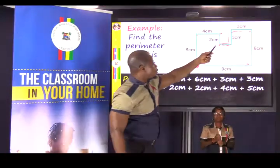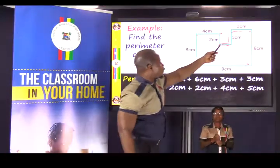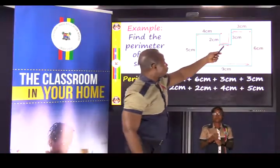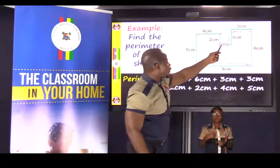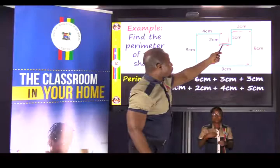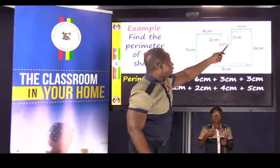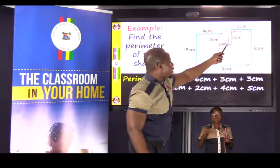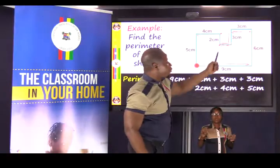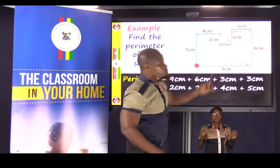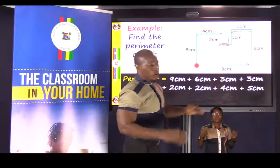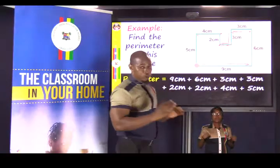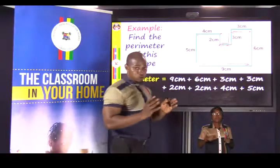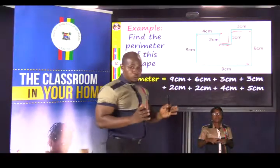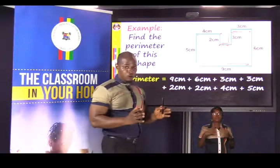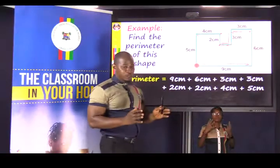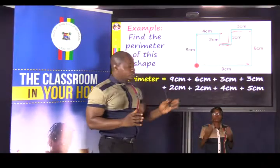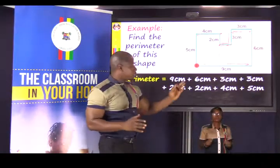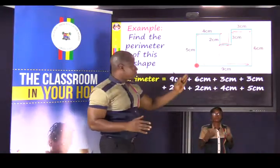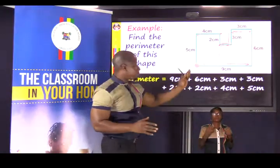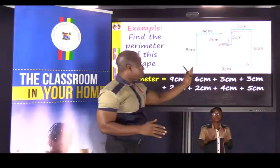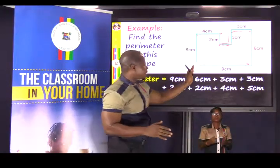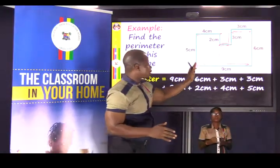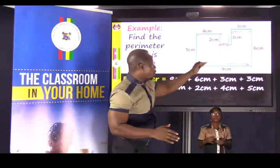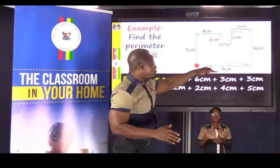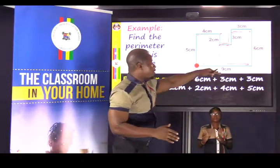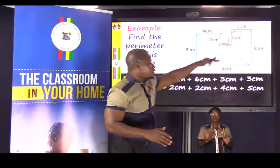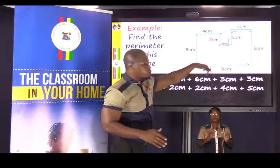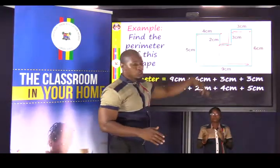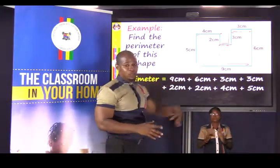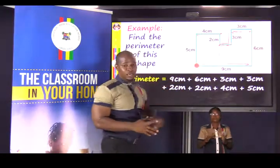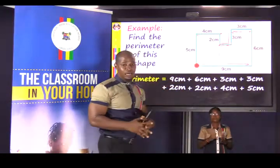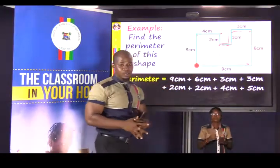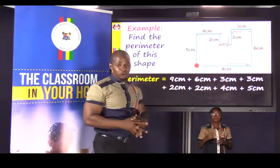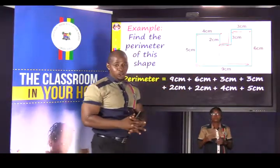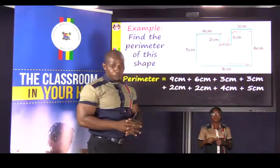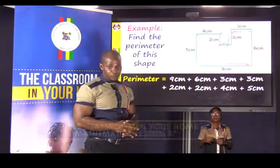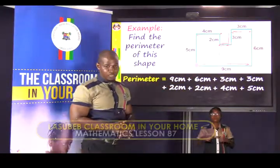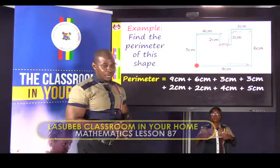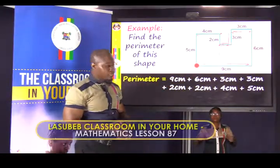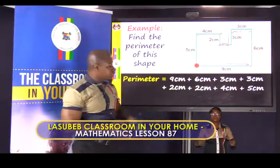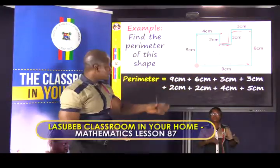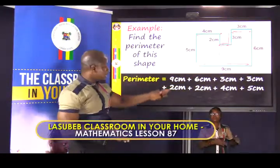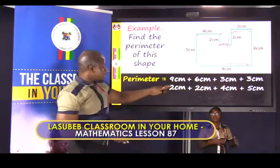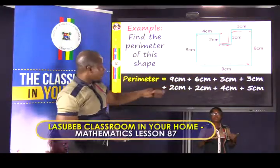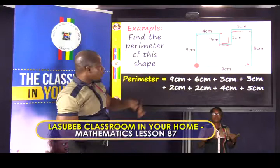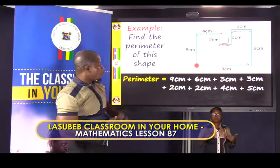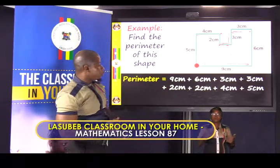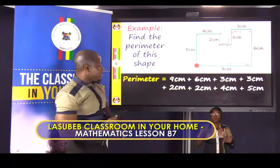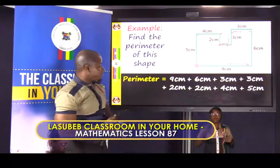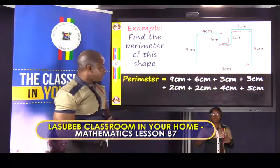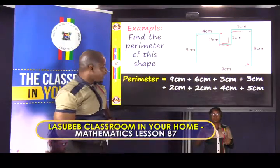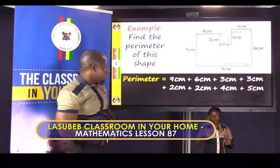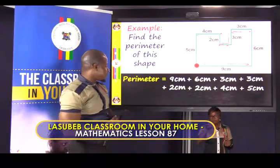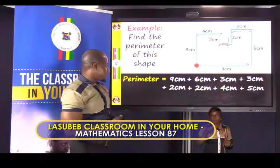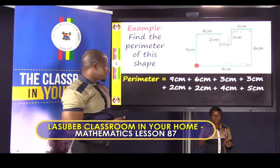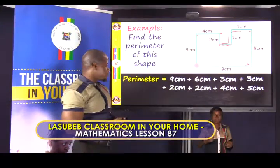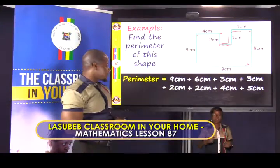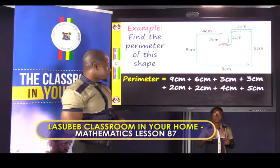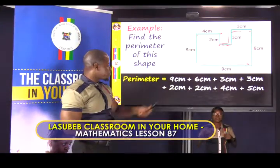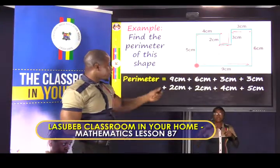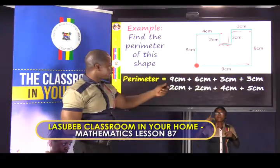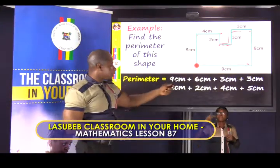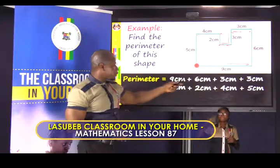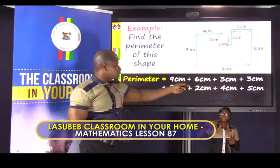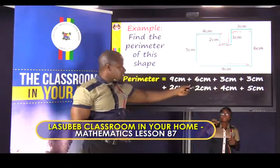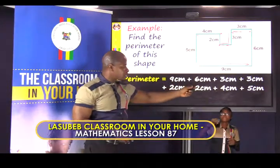with a little bit of hiccup here, but we're able to solve it by comparing it to the other lines on the opposite sides. Now we can find the